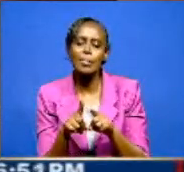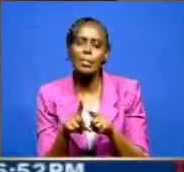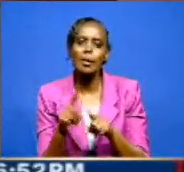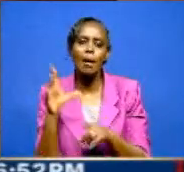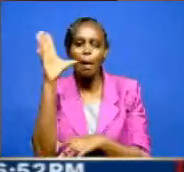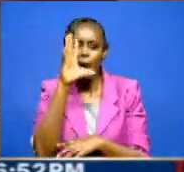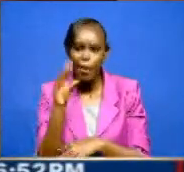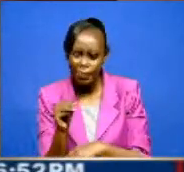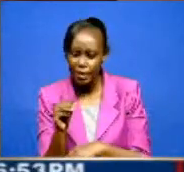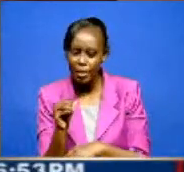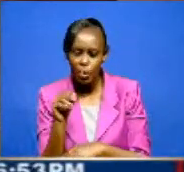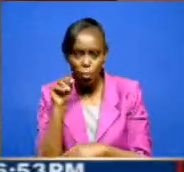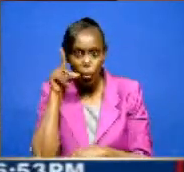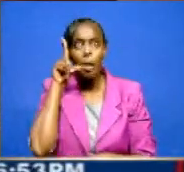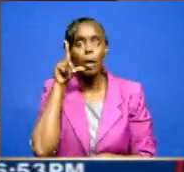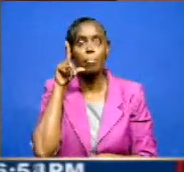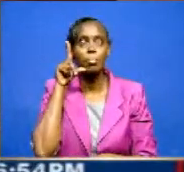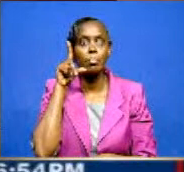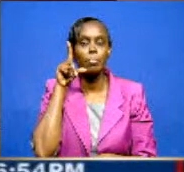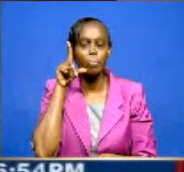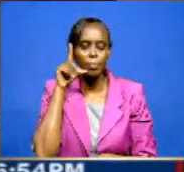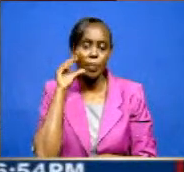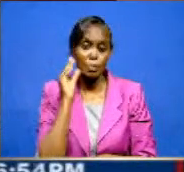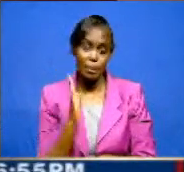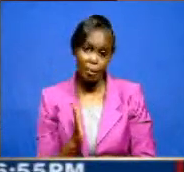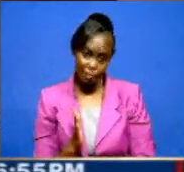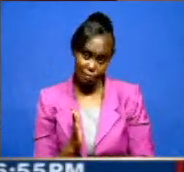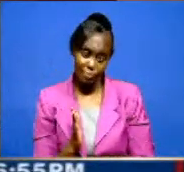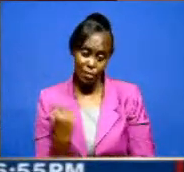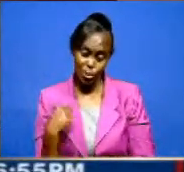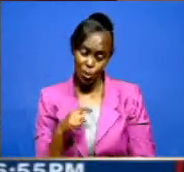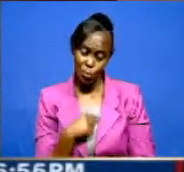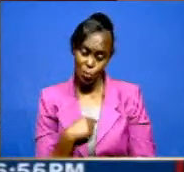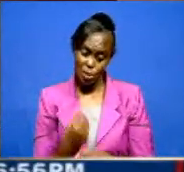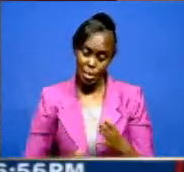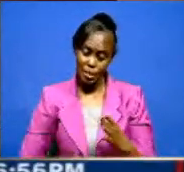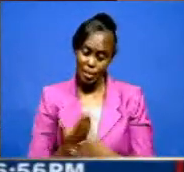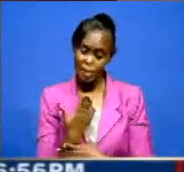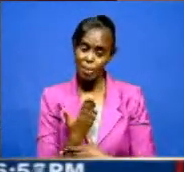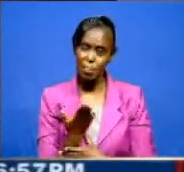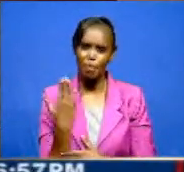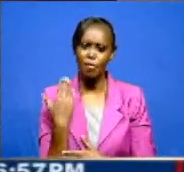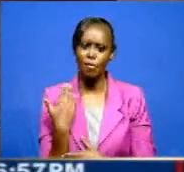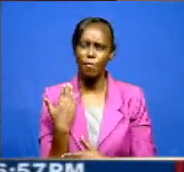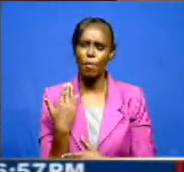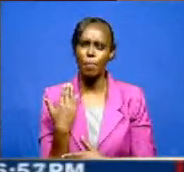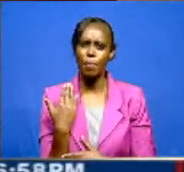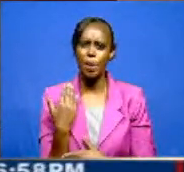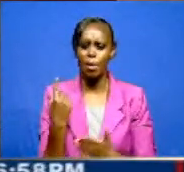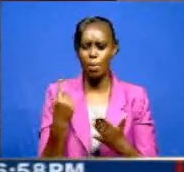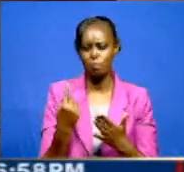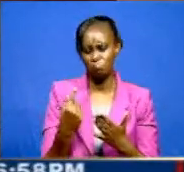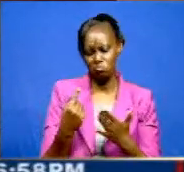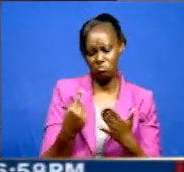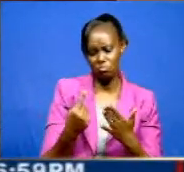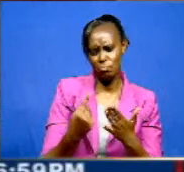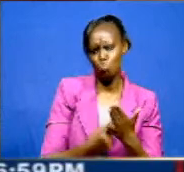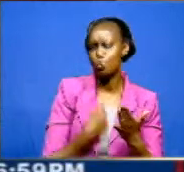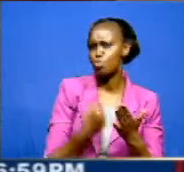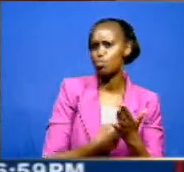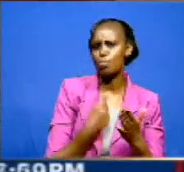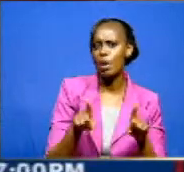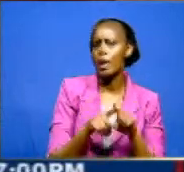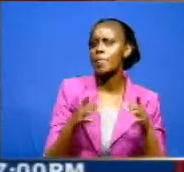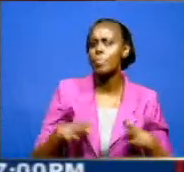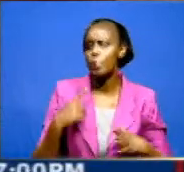It is time we woke up. Mr. Speaker, we were established by our former masters, the colonialists, as